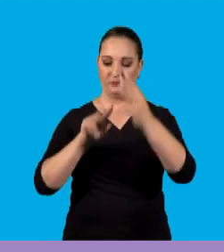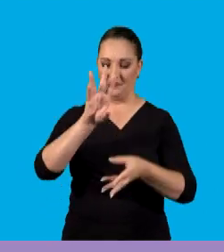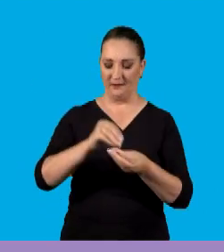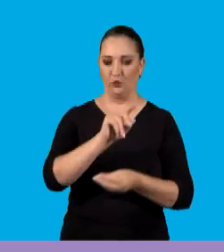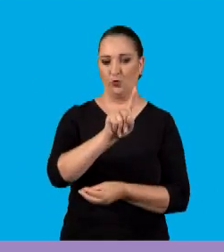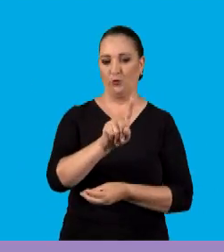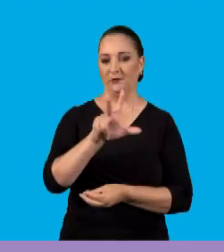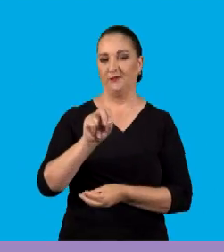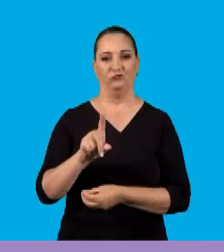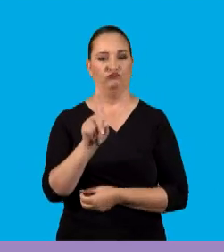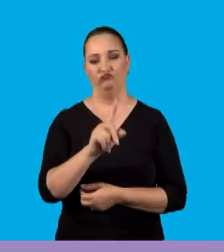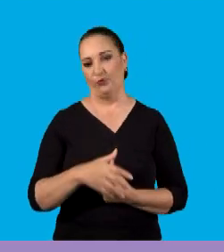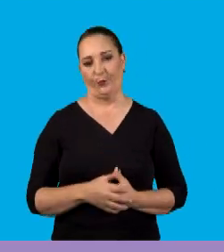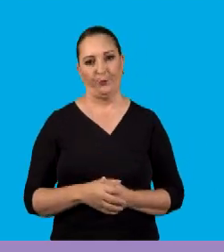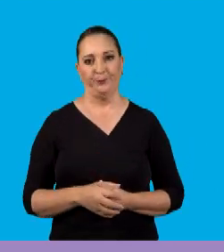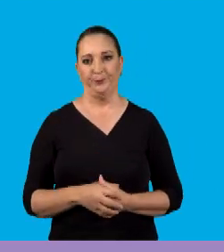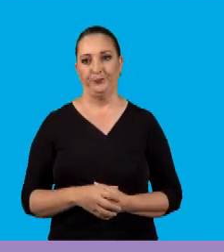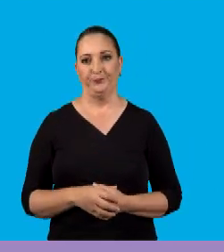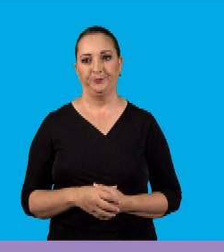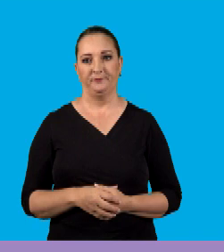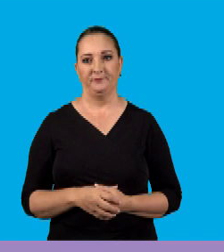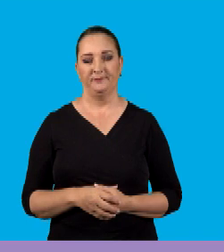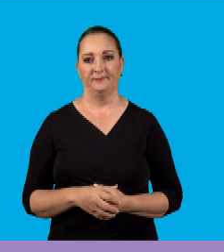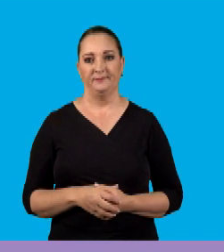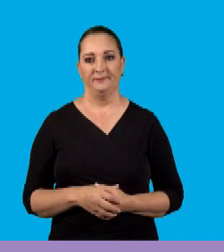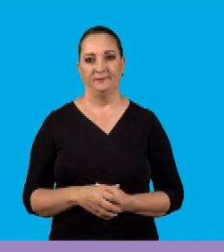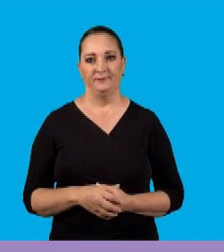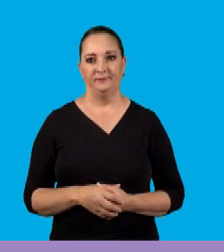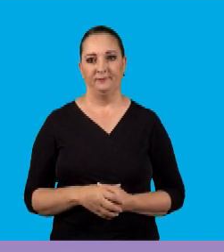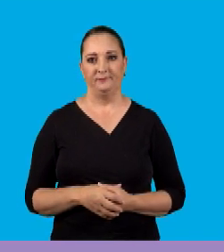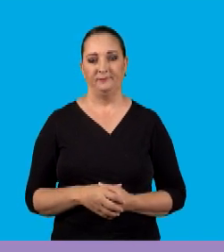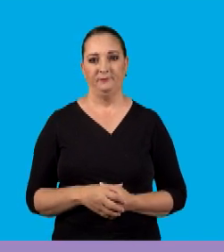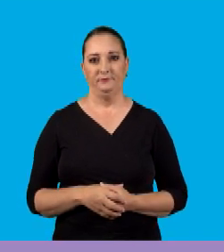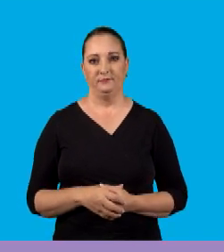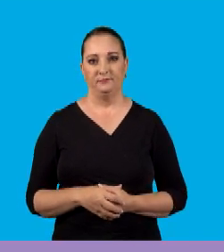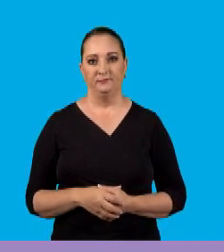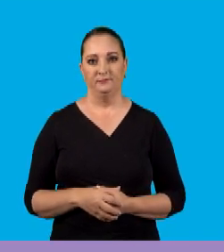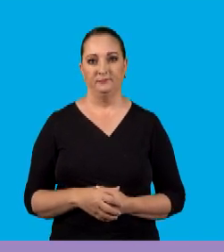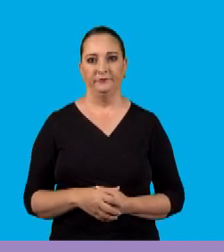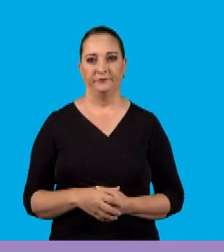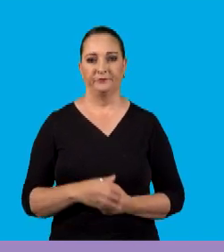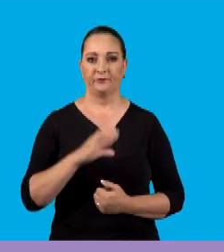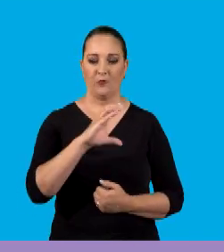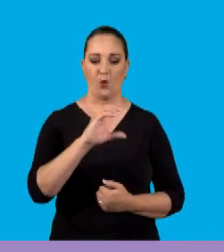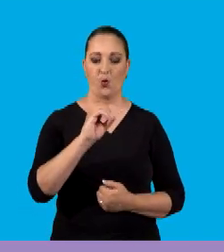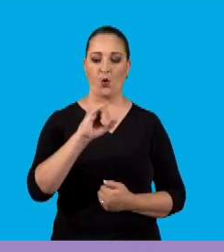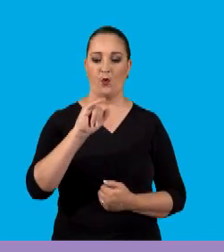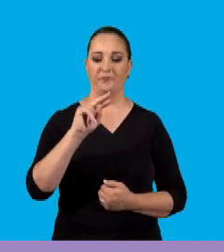to 180 degrees, are not 108, do not add up